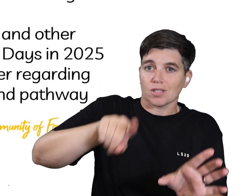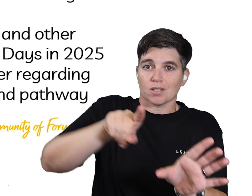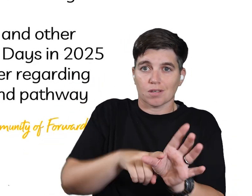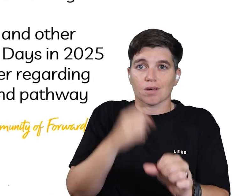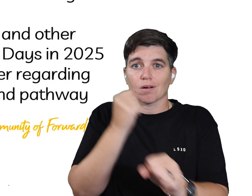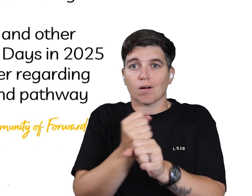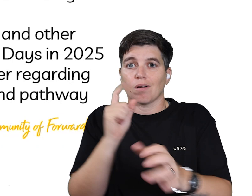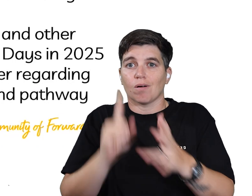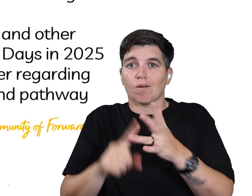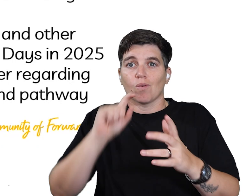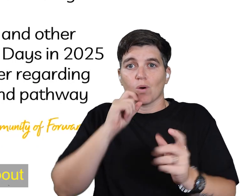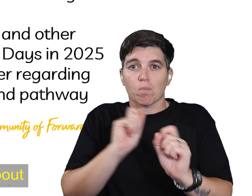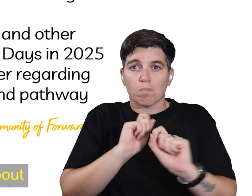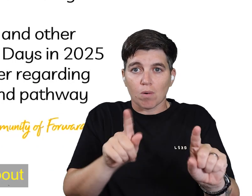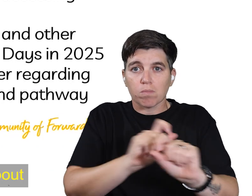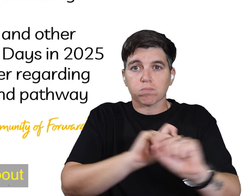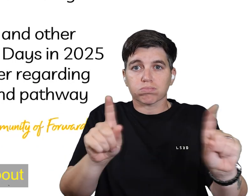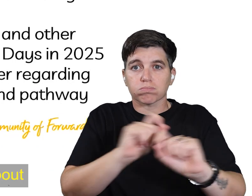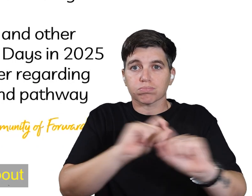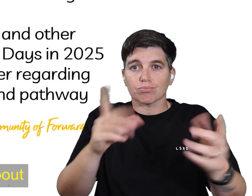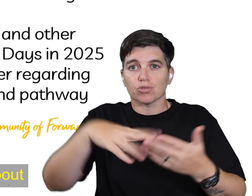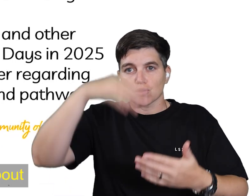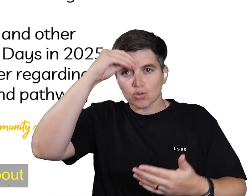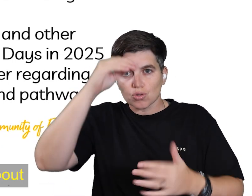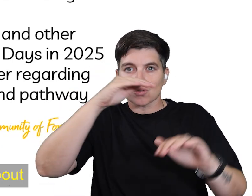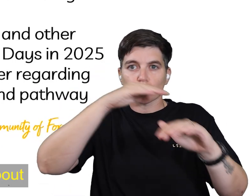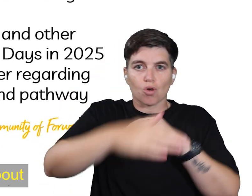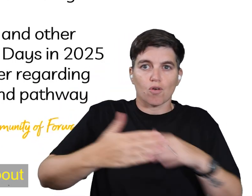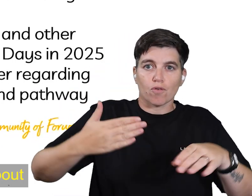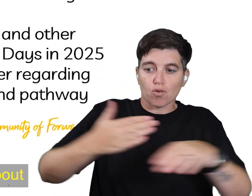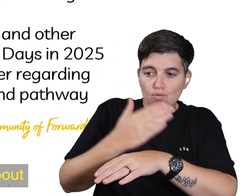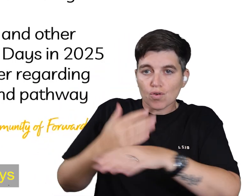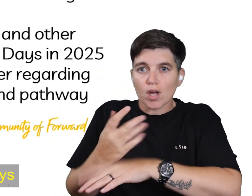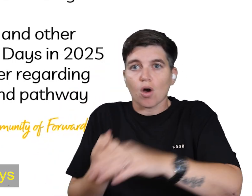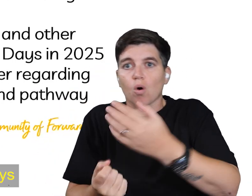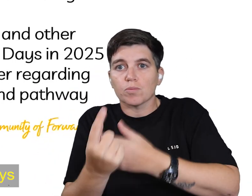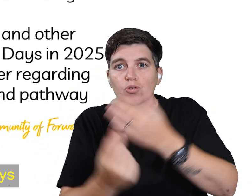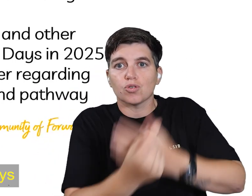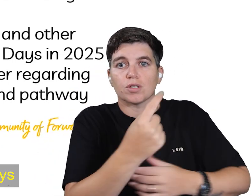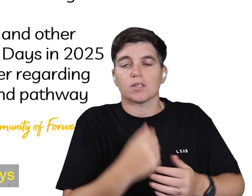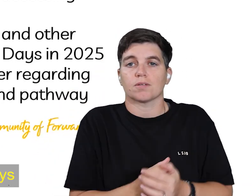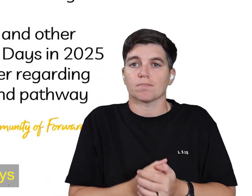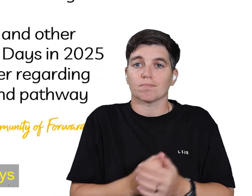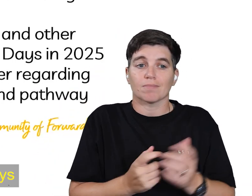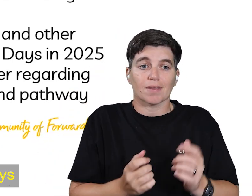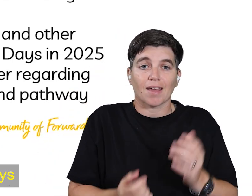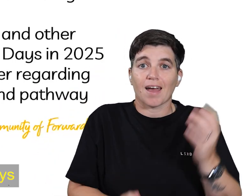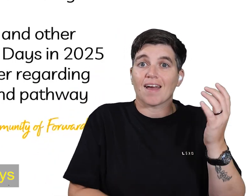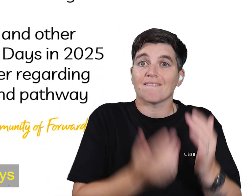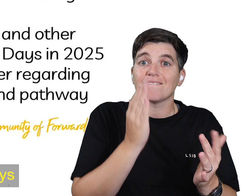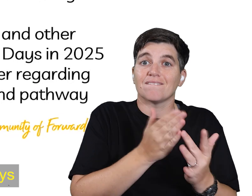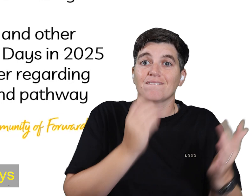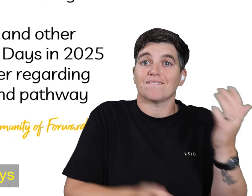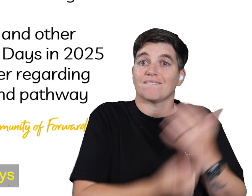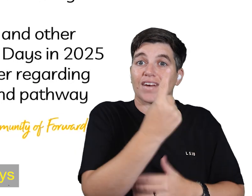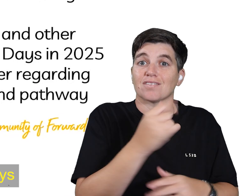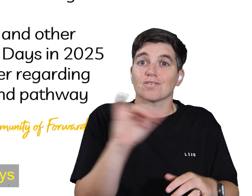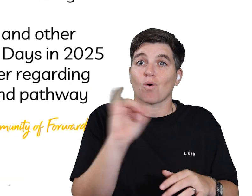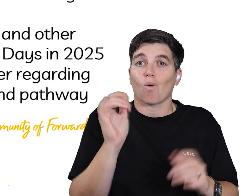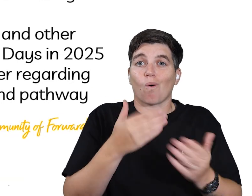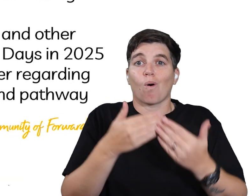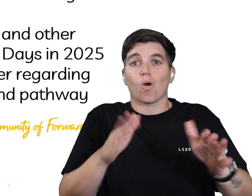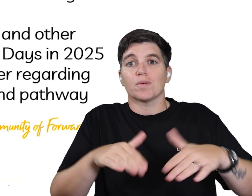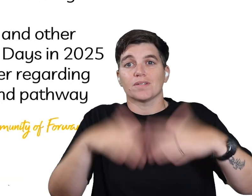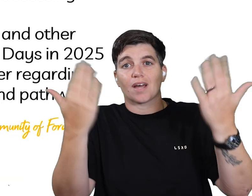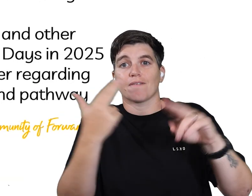year, guidance officers will send regular information out to students about career opportunities, career events or open